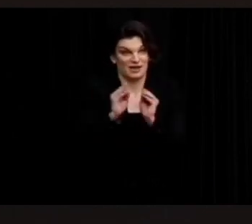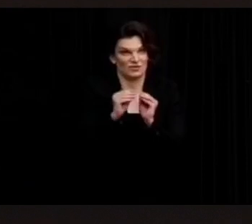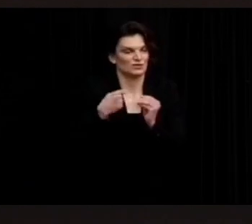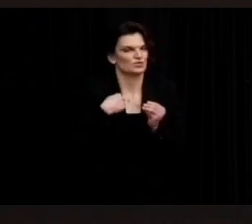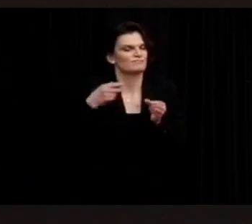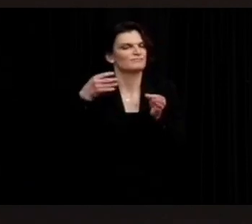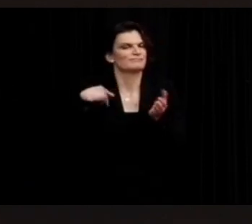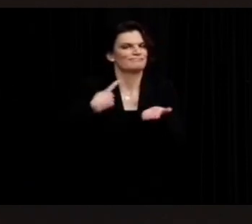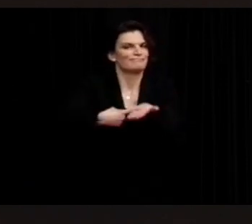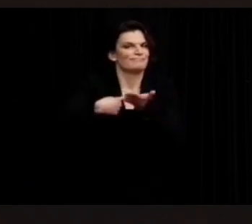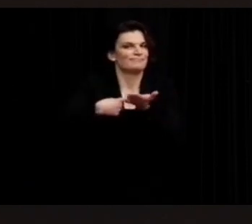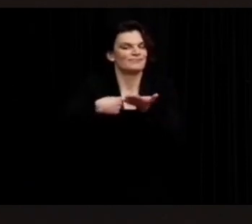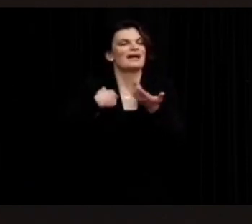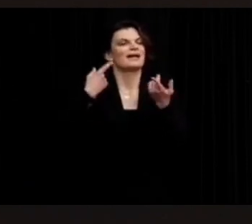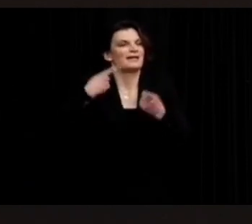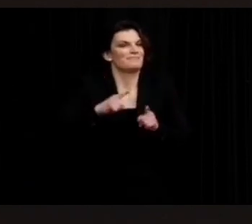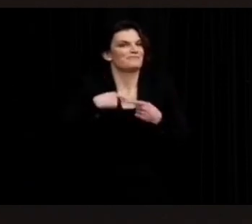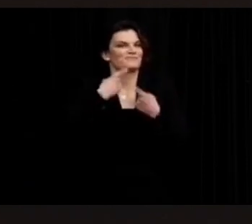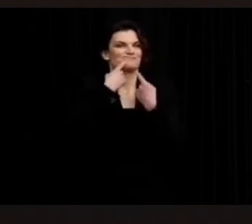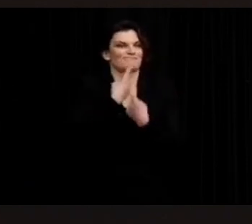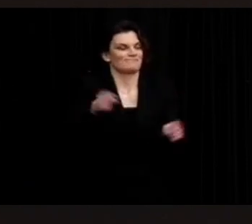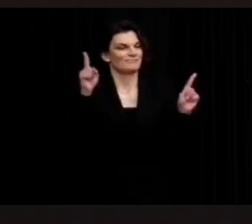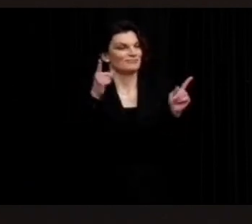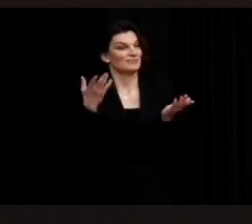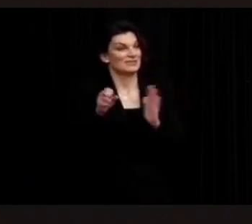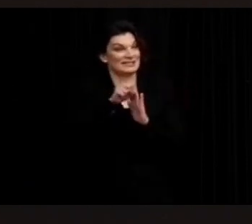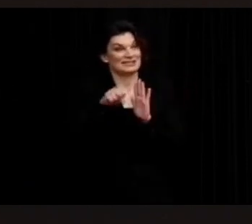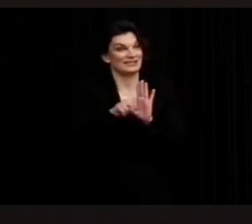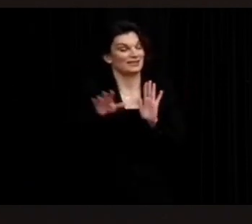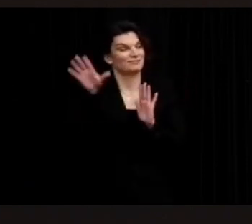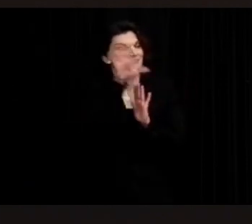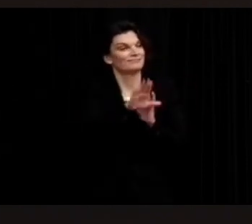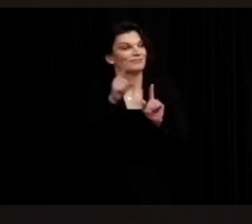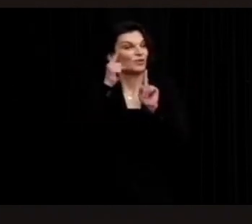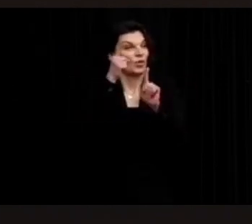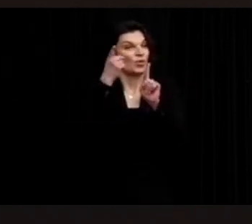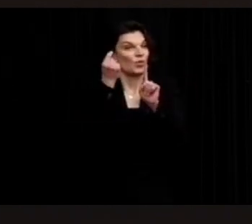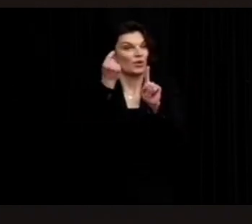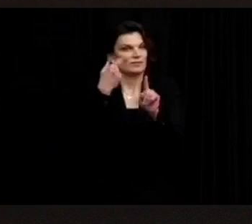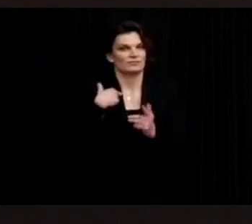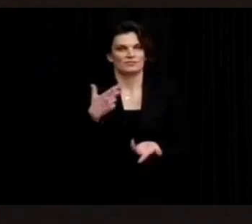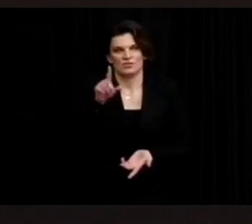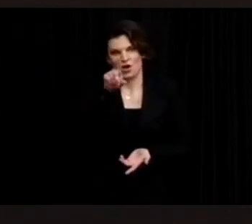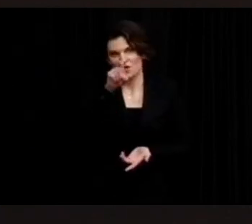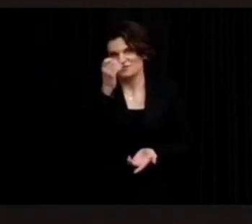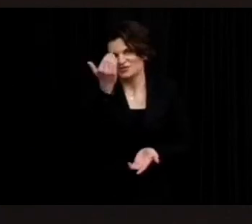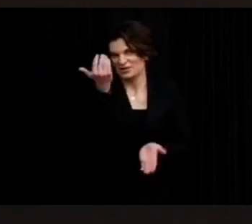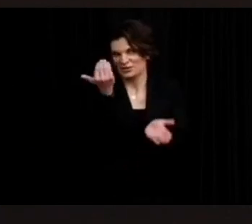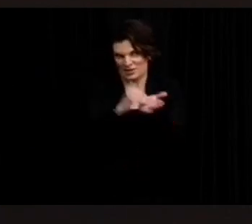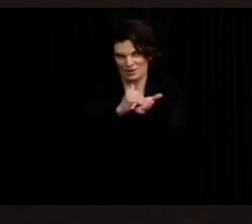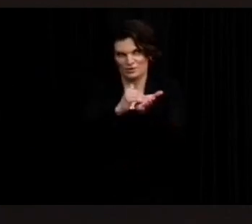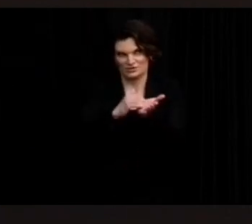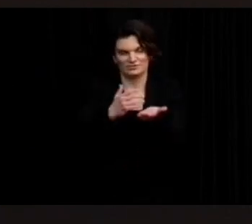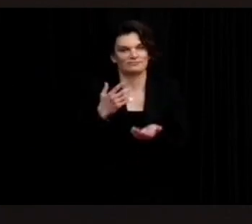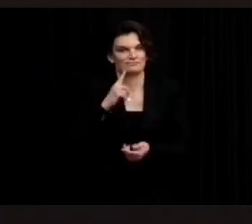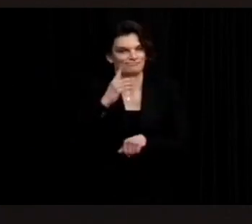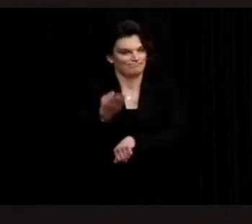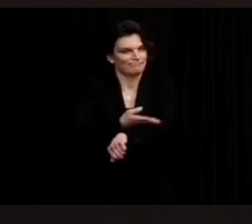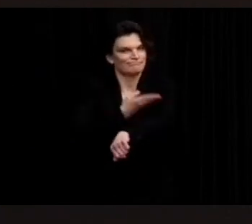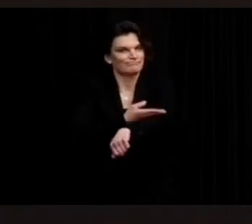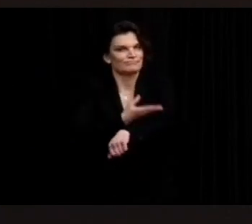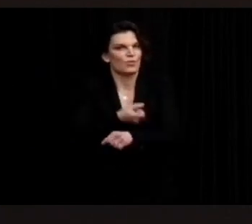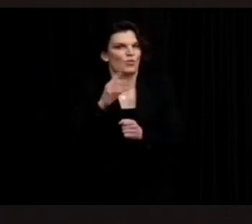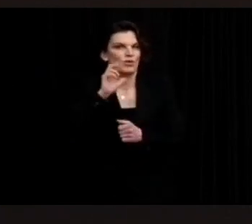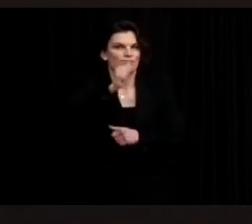bar. I was proud to announce that we are boosting our statewide housing target to 115,000 units by